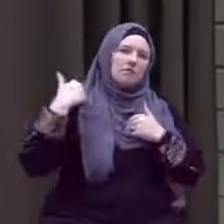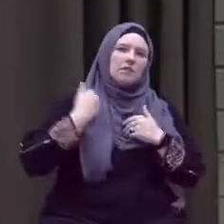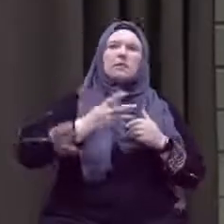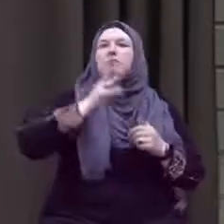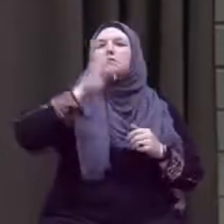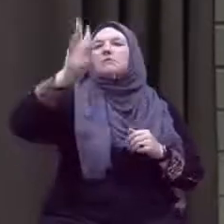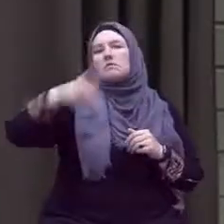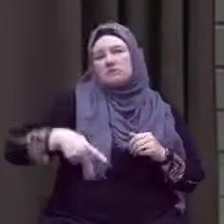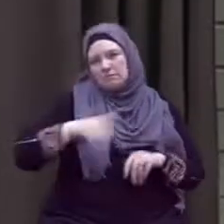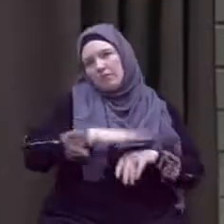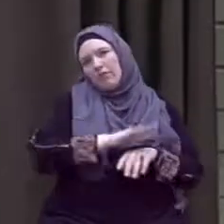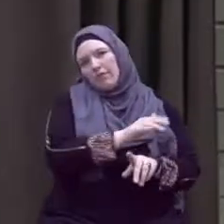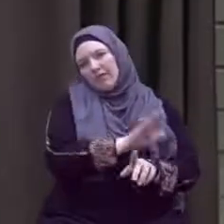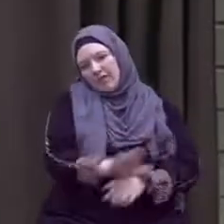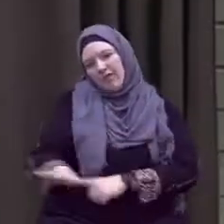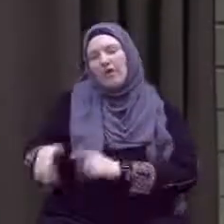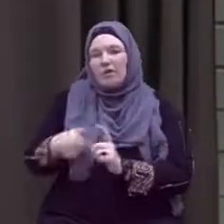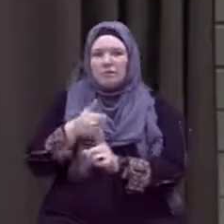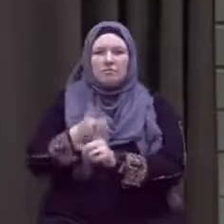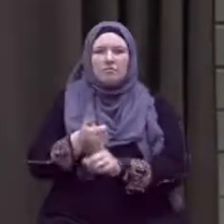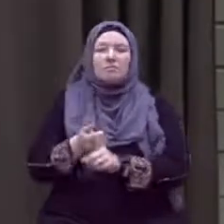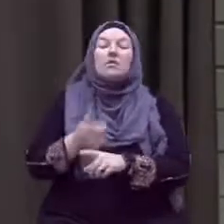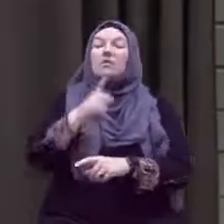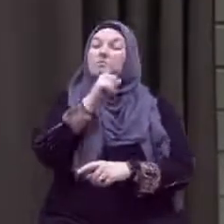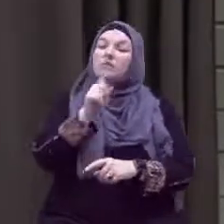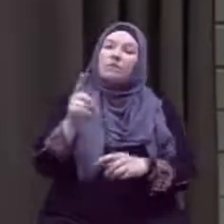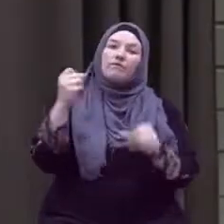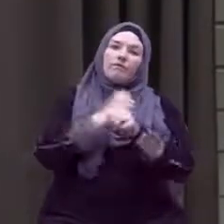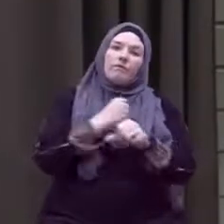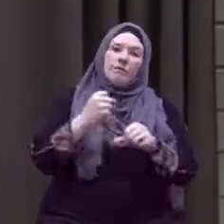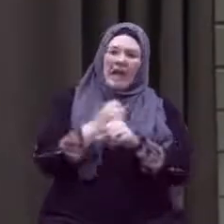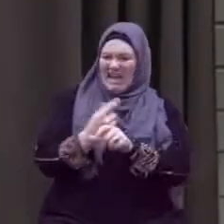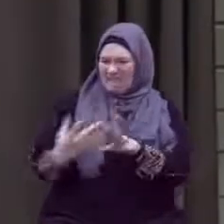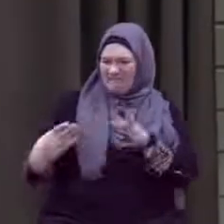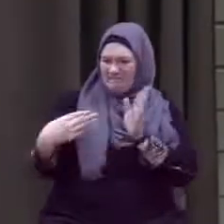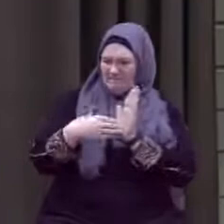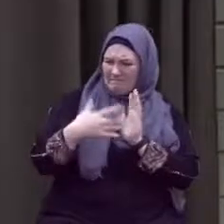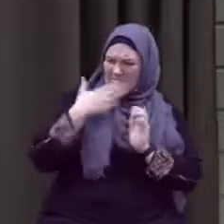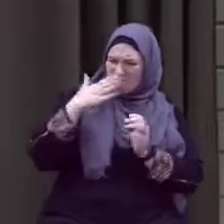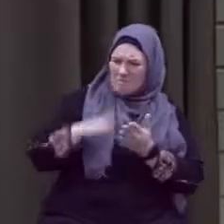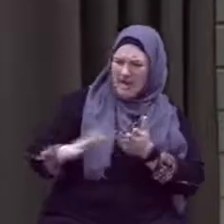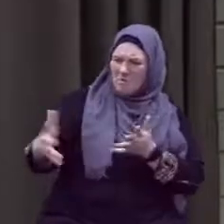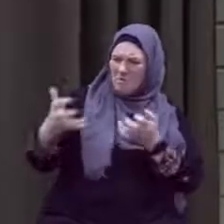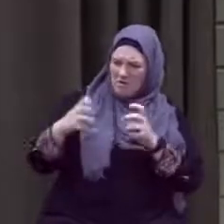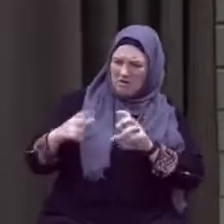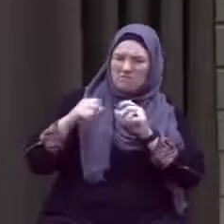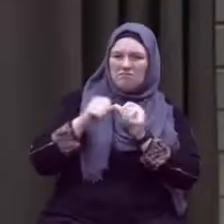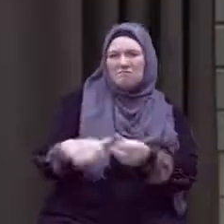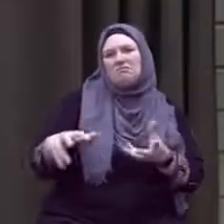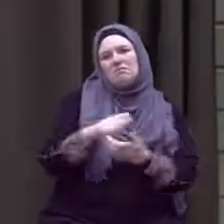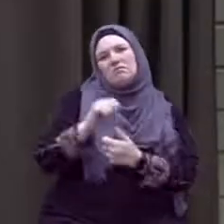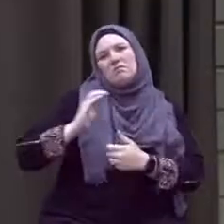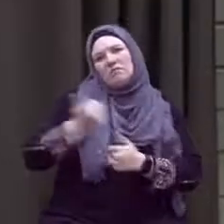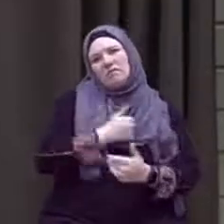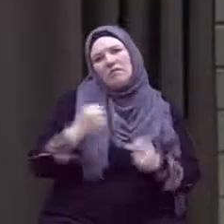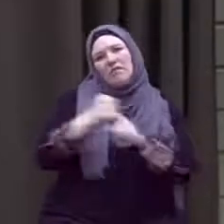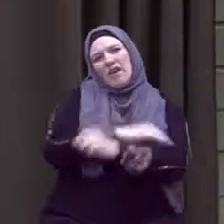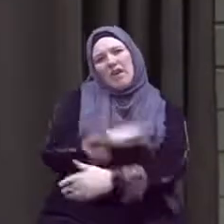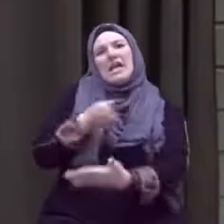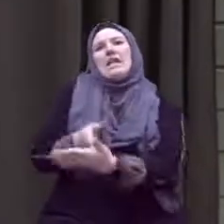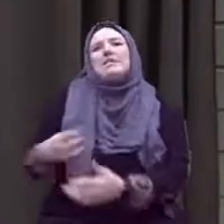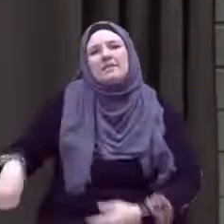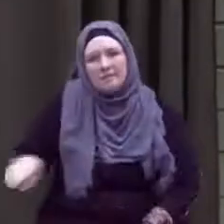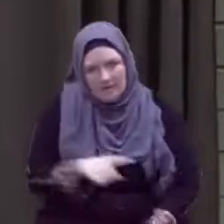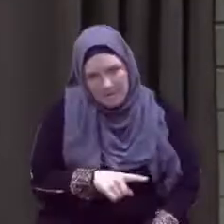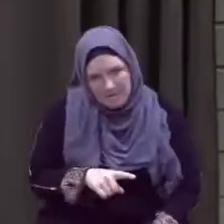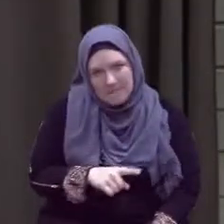speak up on their behalf, to fight the forces of evil who want to continue to enslave the rest